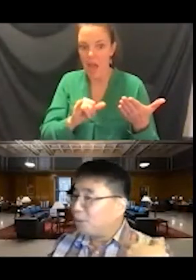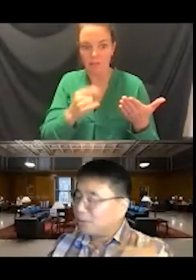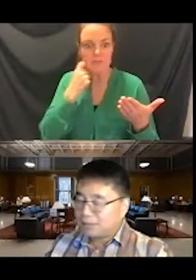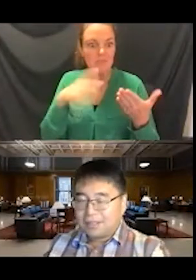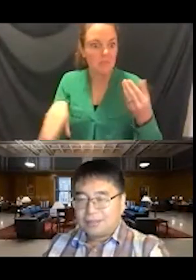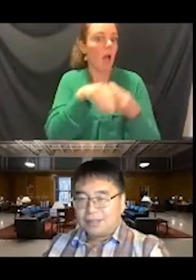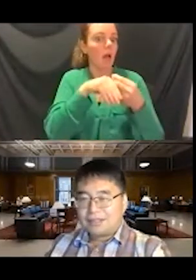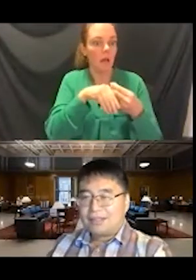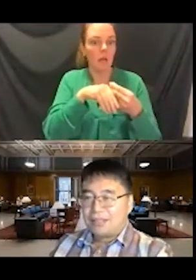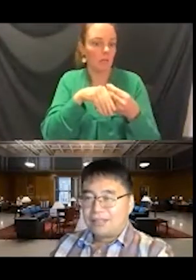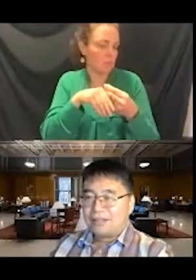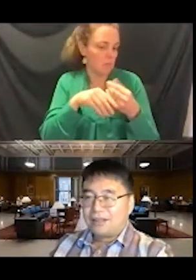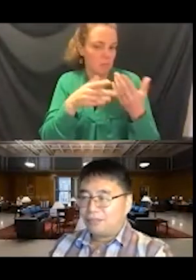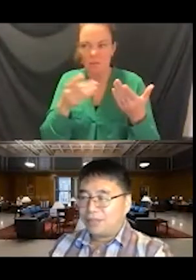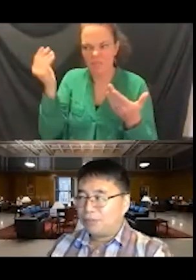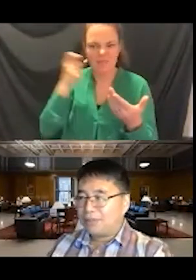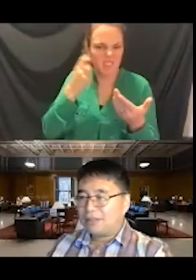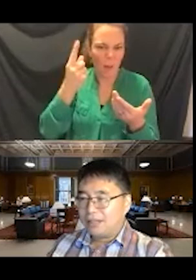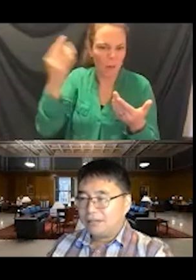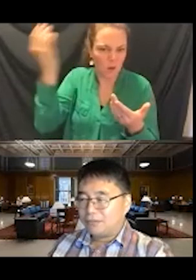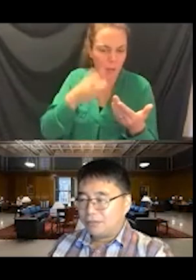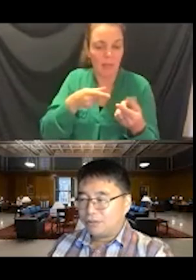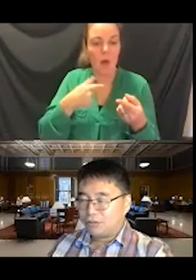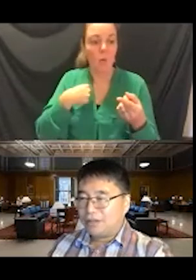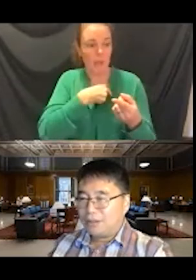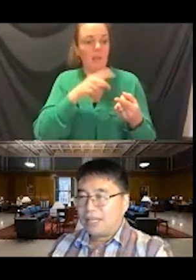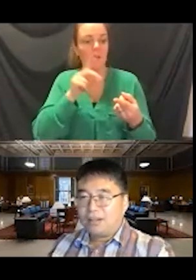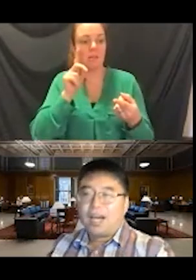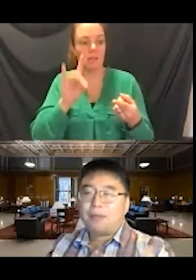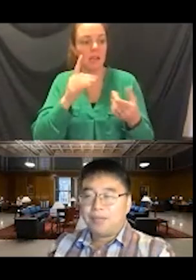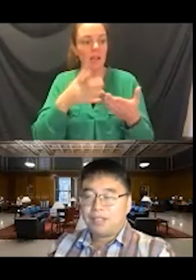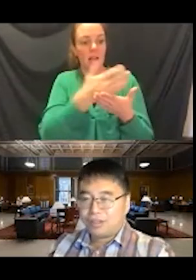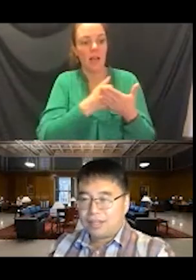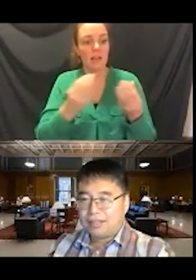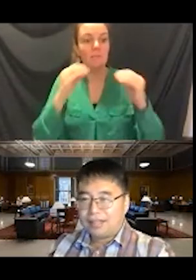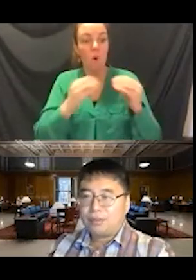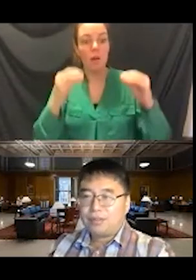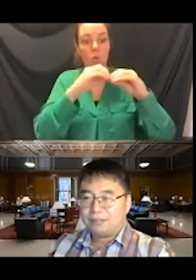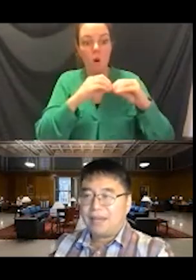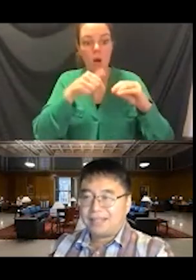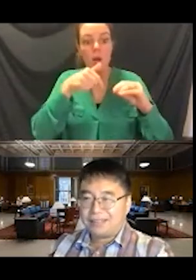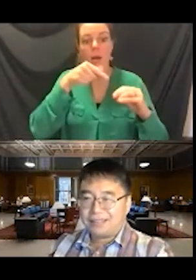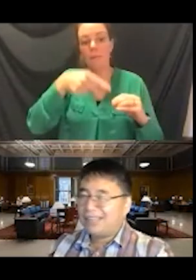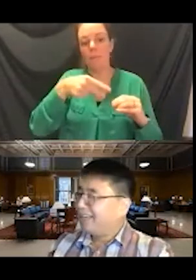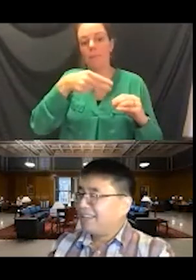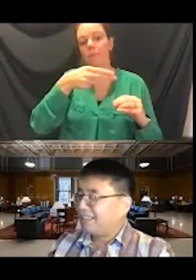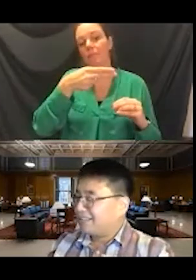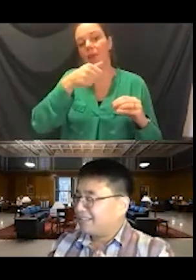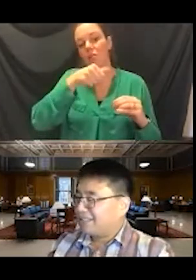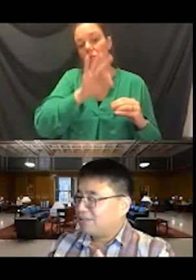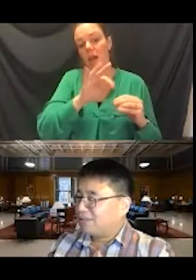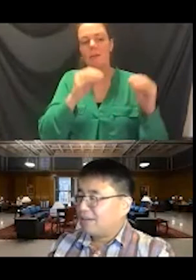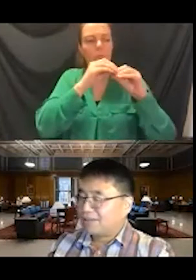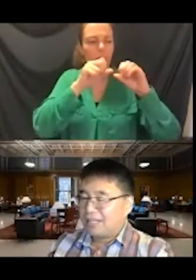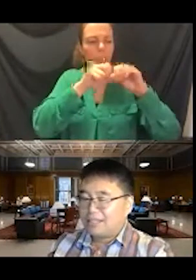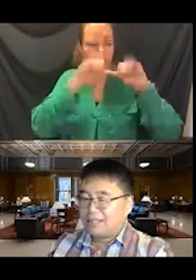I've been told, right? We've been collecting a lot more PHQ-9 data more systematically, I think